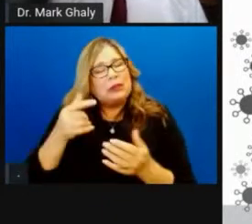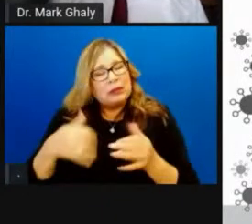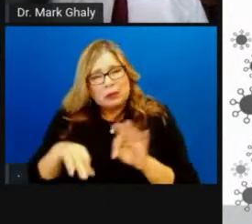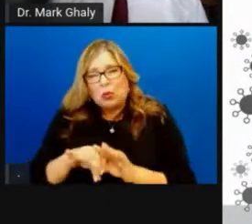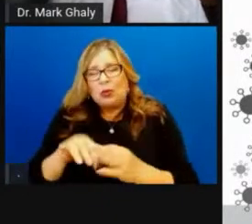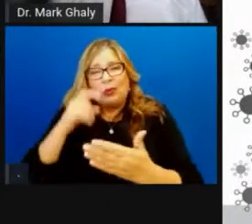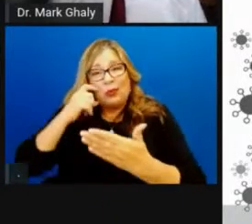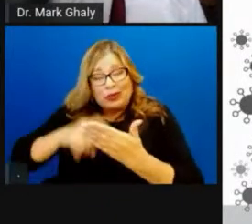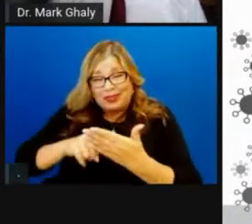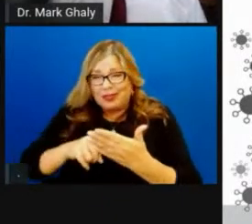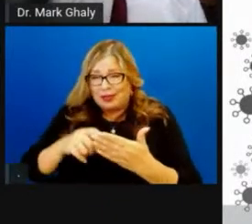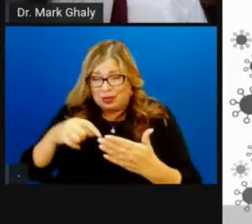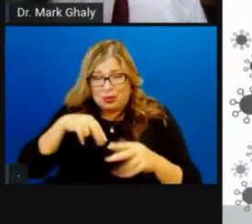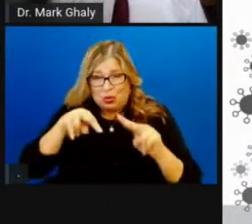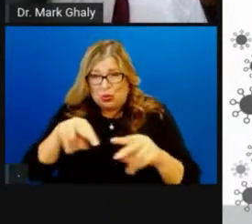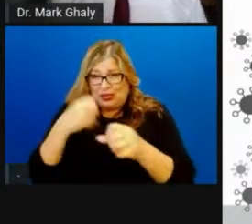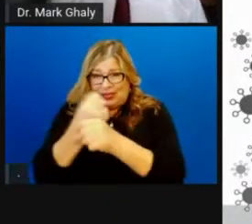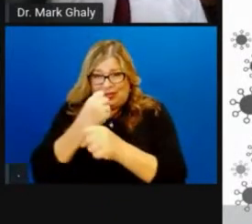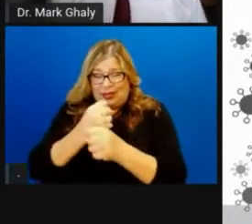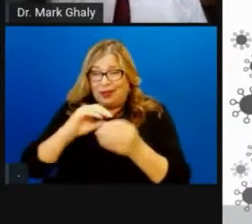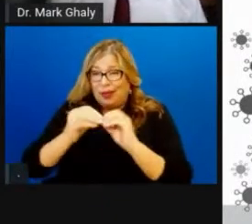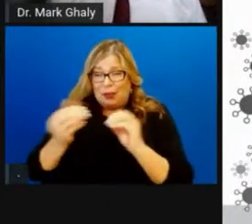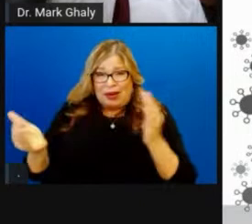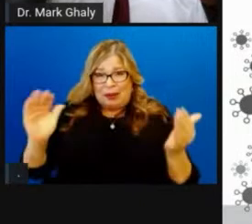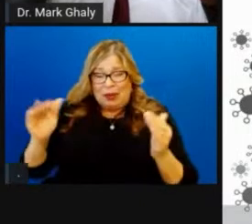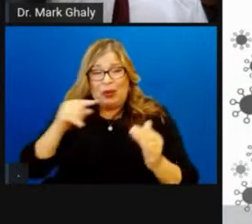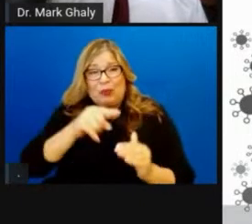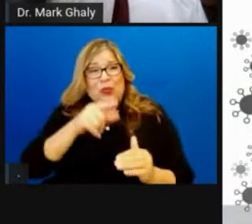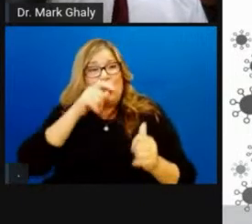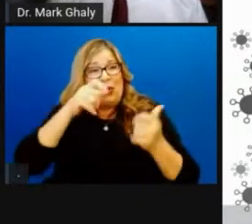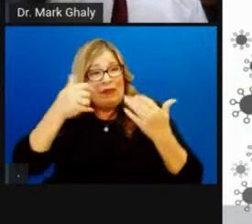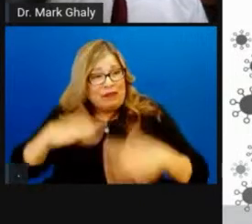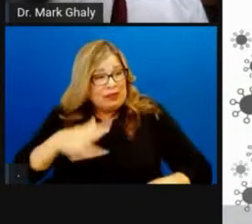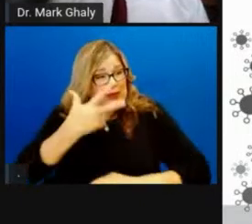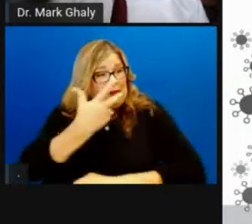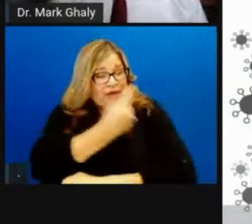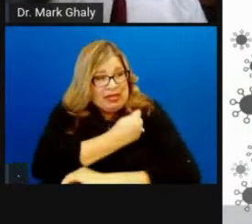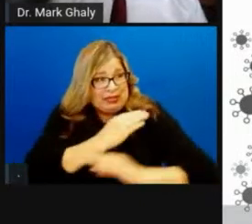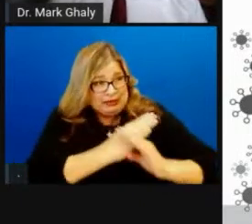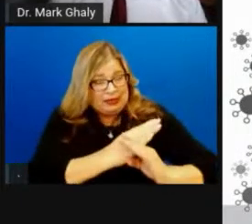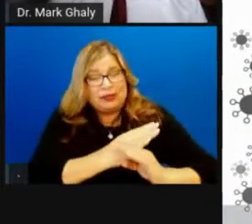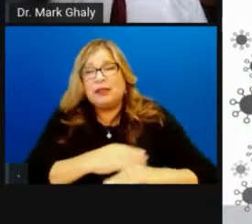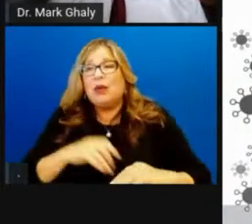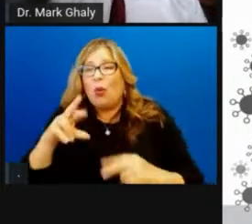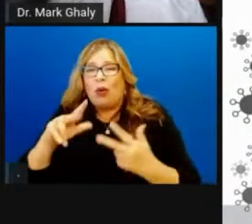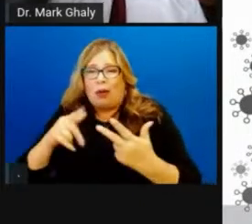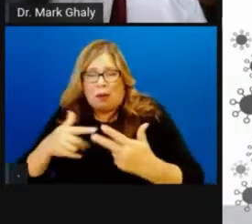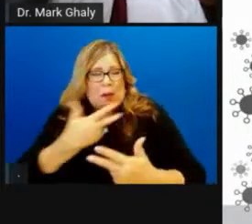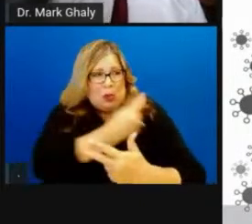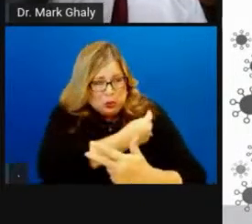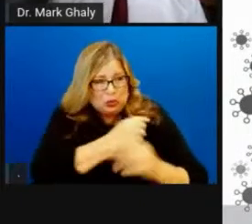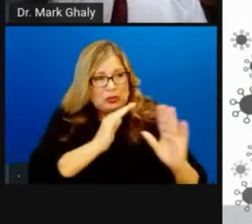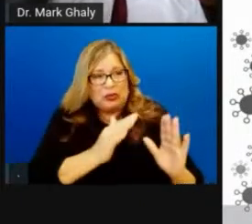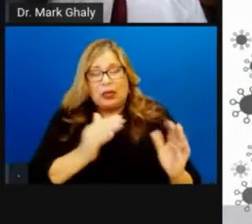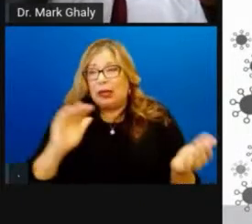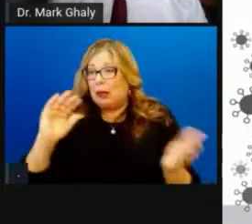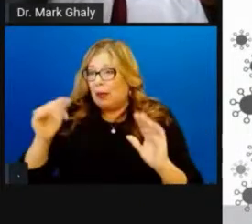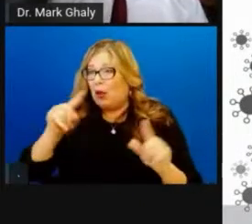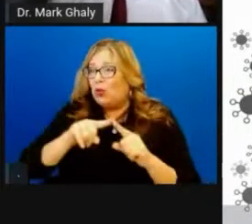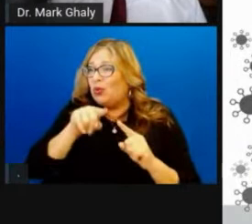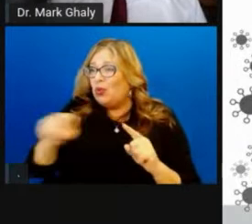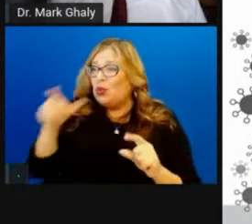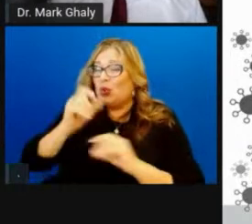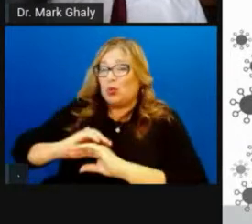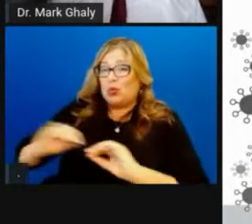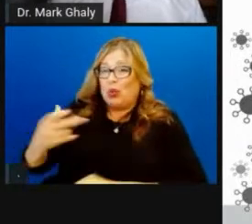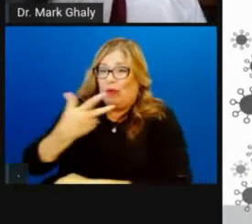are vaccinated and boosted versus the unvaccinated. Sure, we've seen people who have gotten vaccinated also get infected.